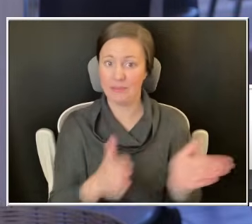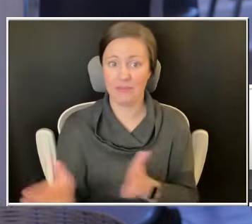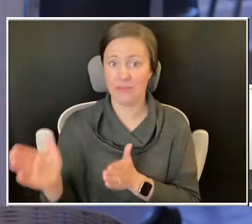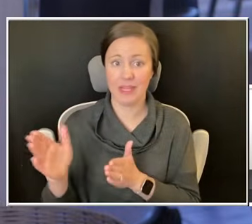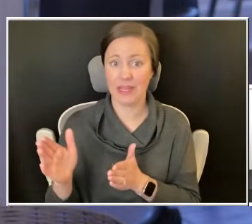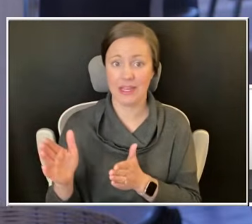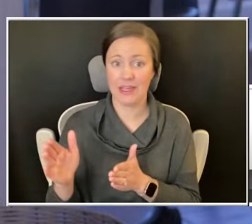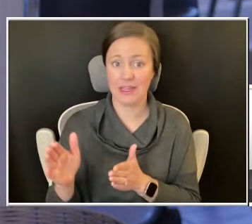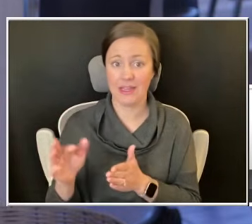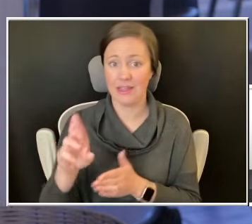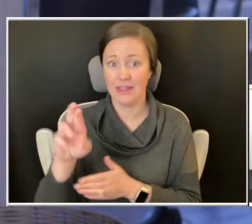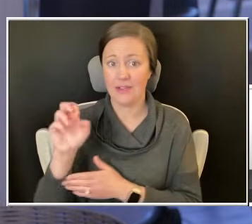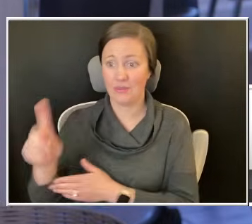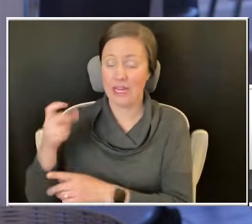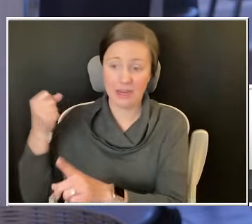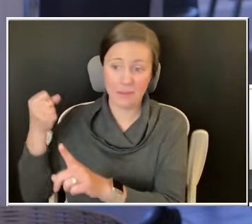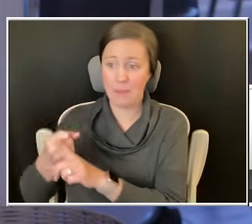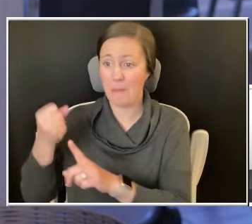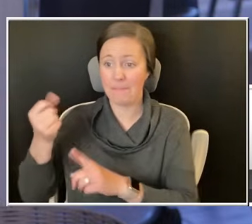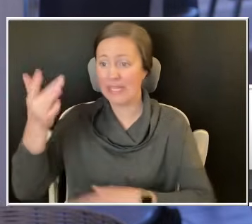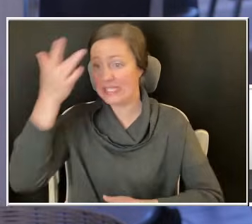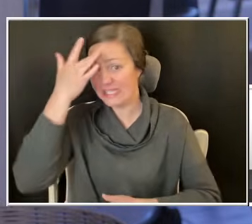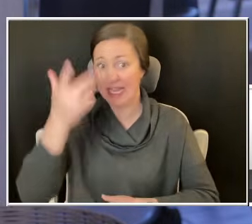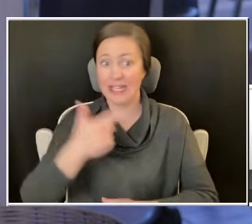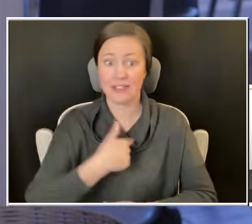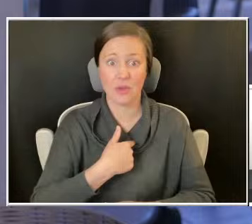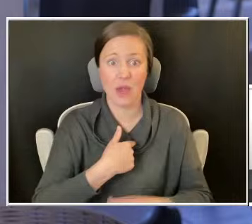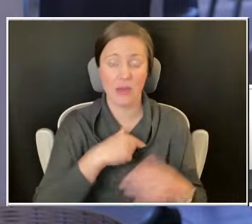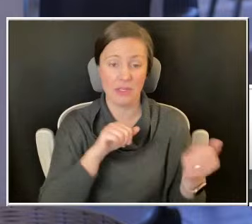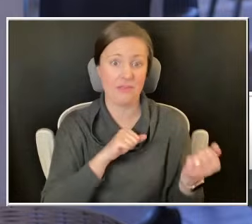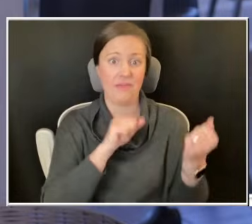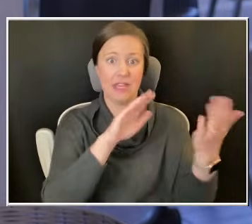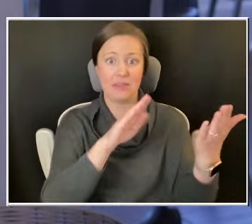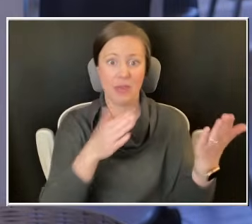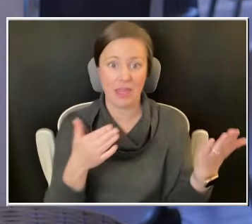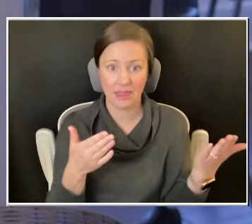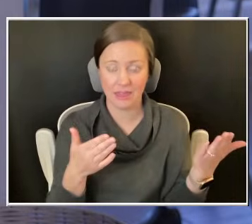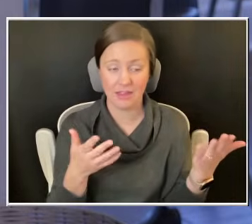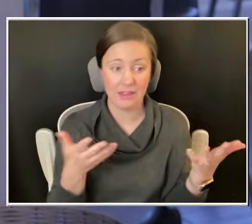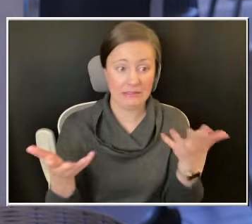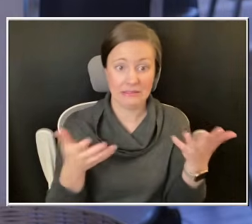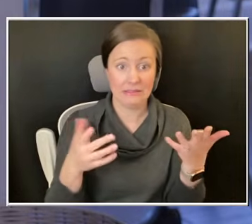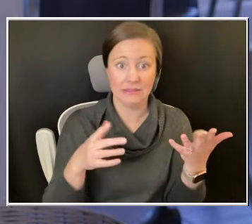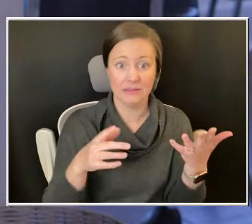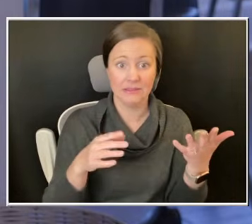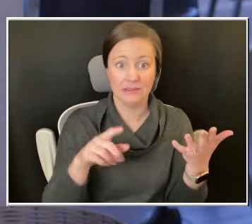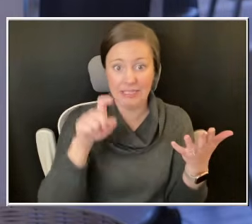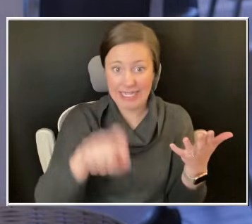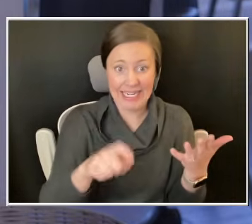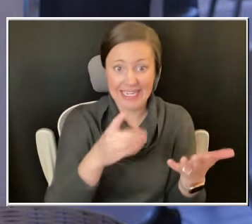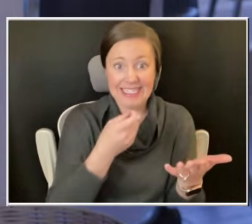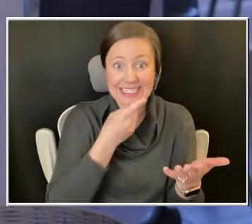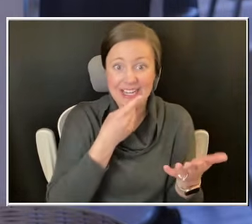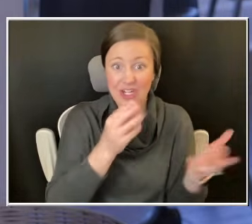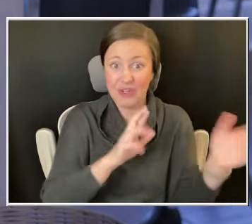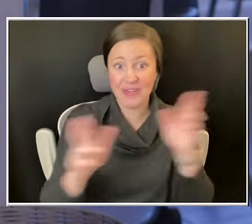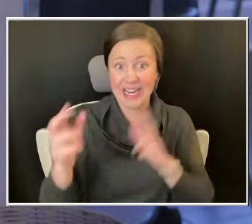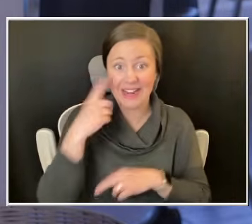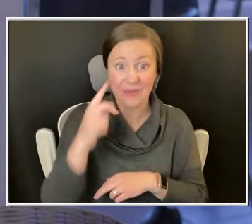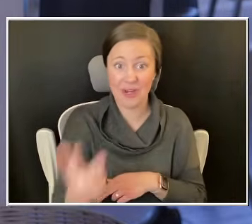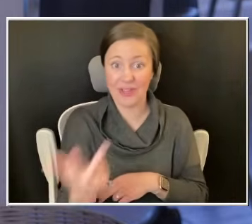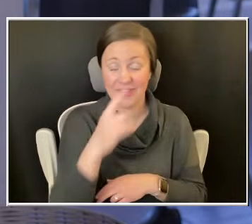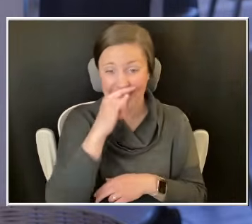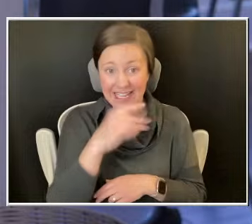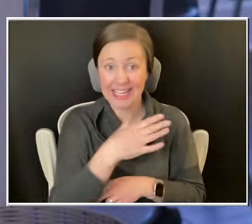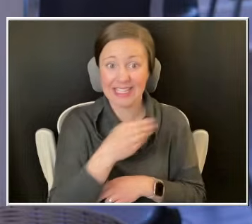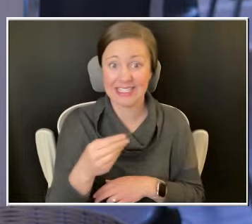Reed all of a sudden got sick, and so I was faced with, having to feed 3 kids dinner. It was